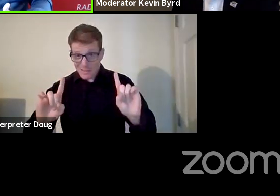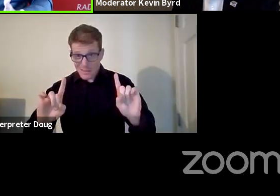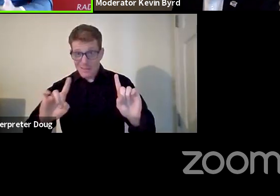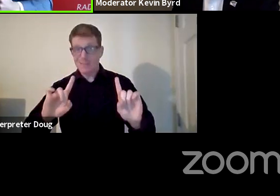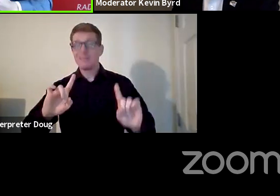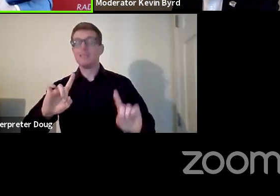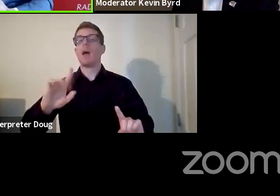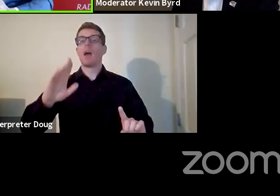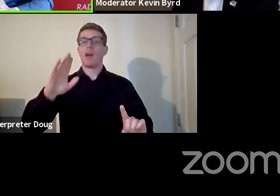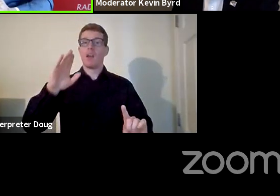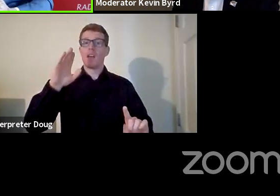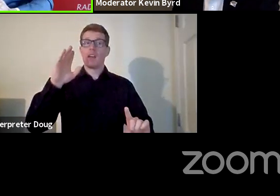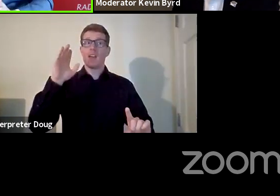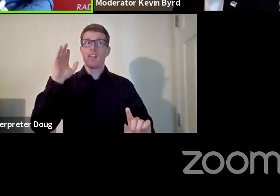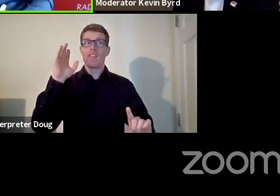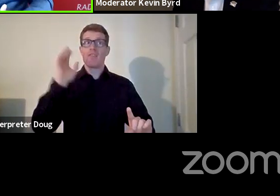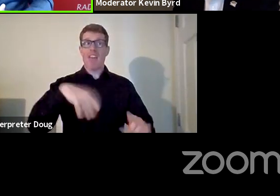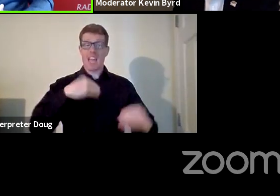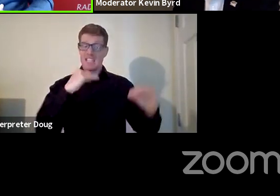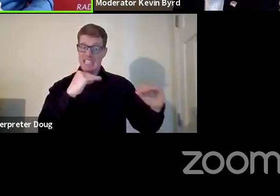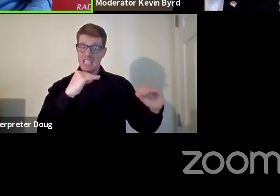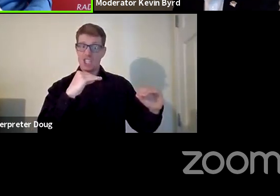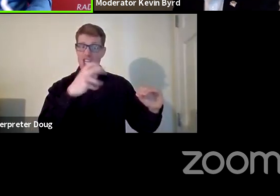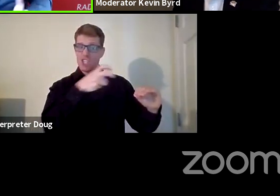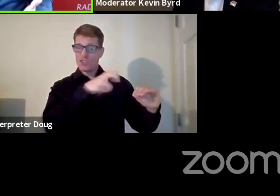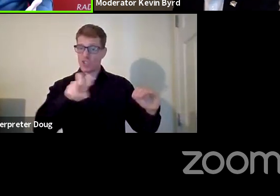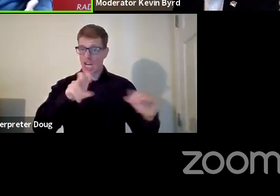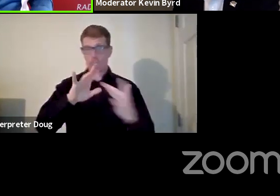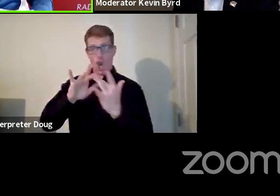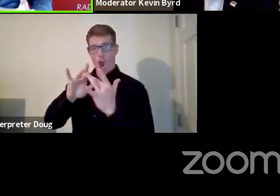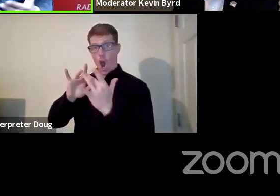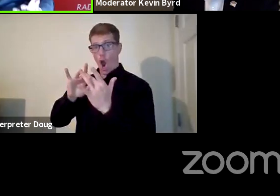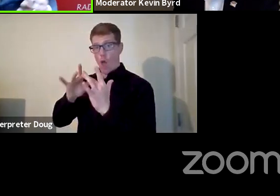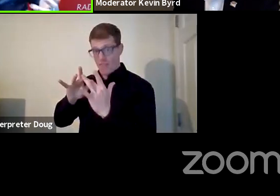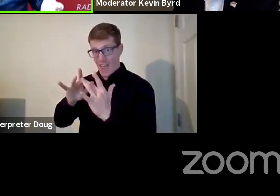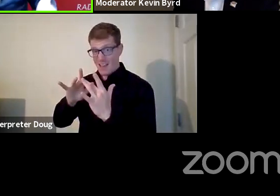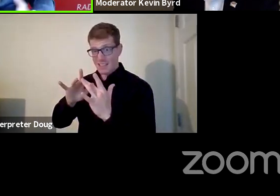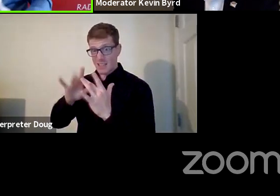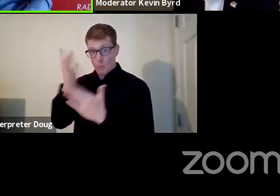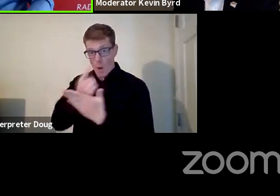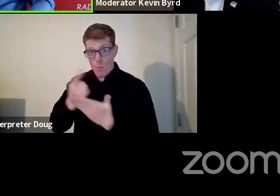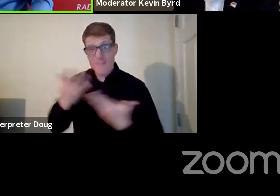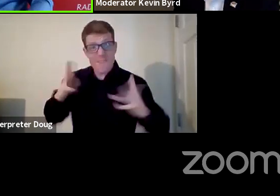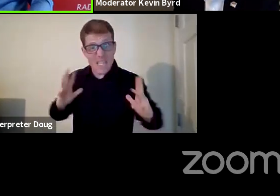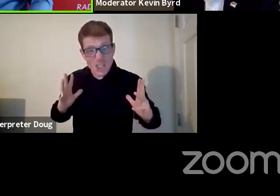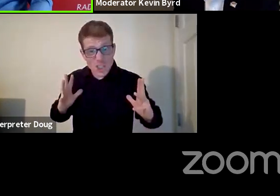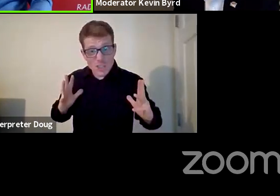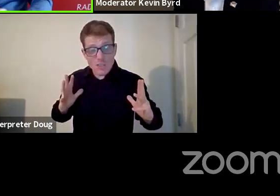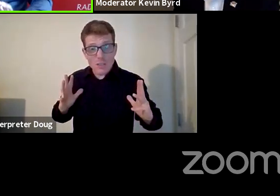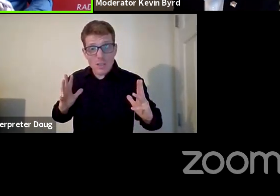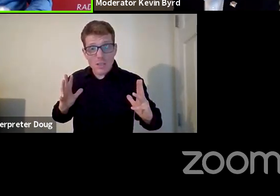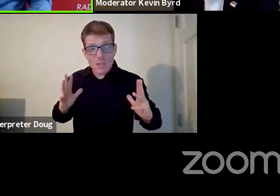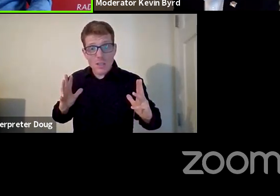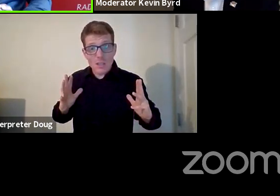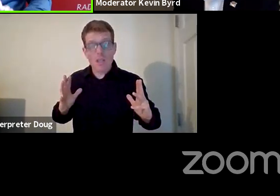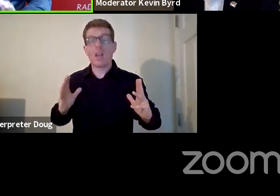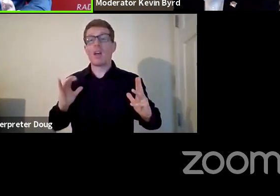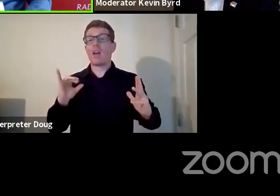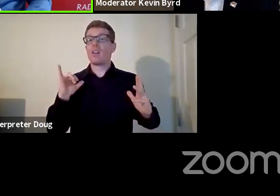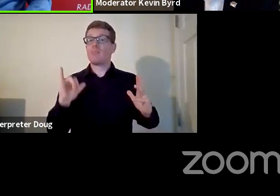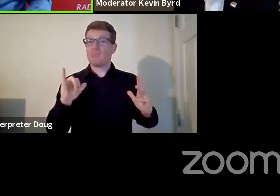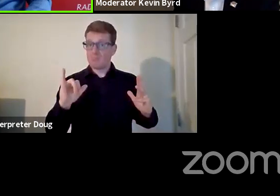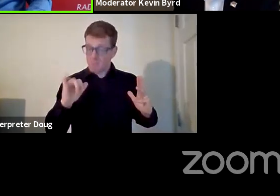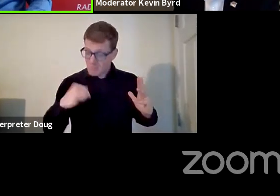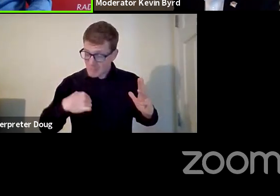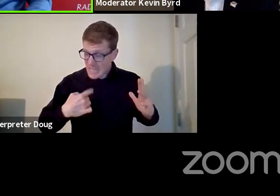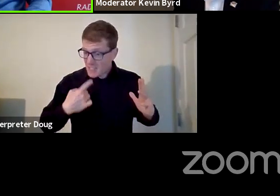week period of time and to pivot to online, and everyone, of course, all of our courses are not taught online. I have to say to this